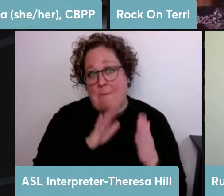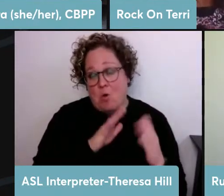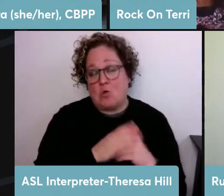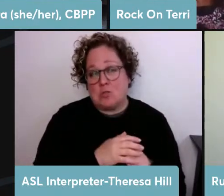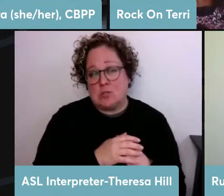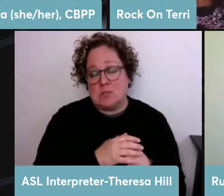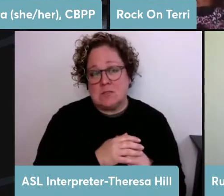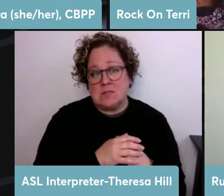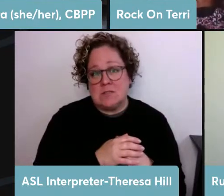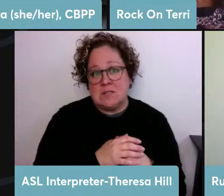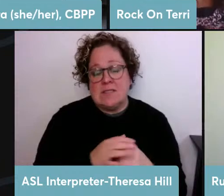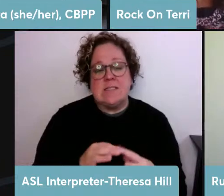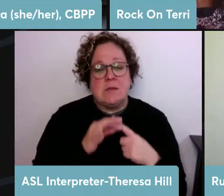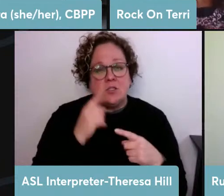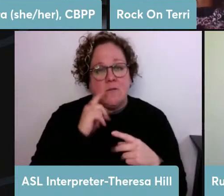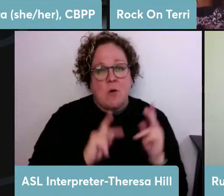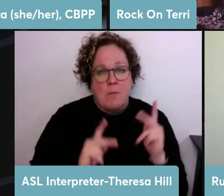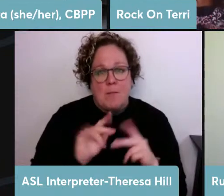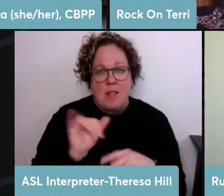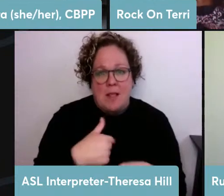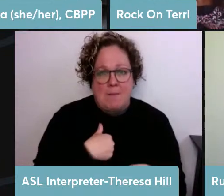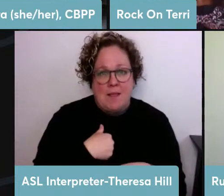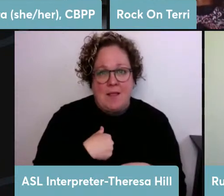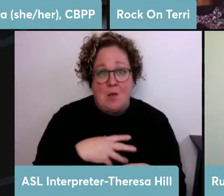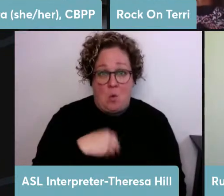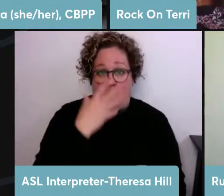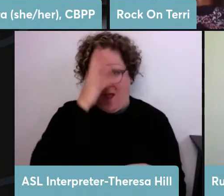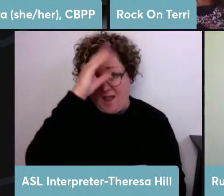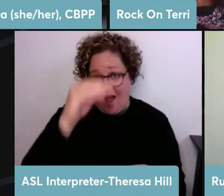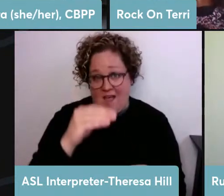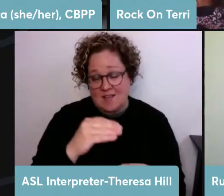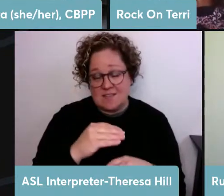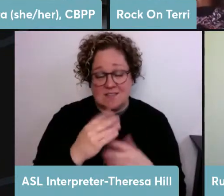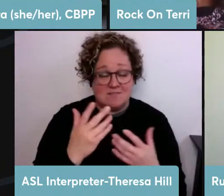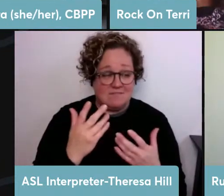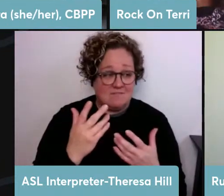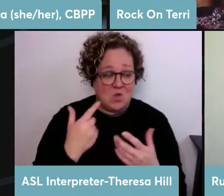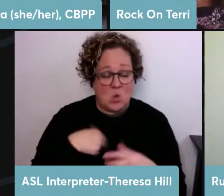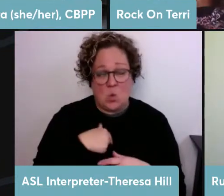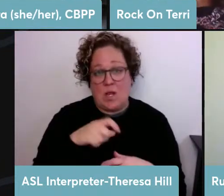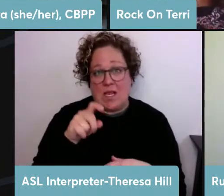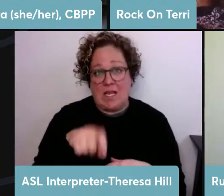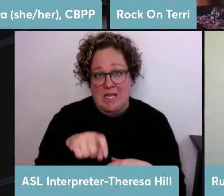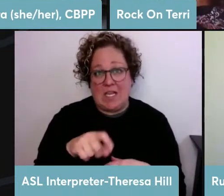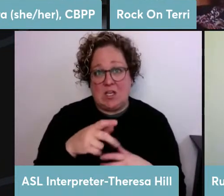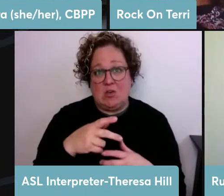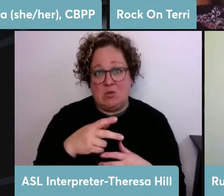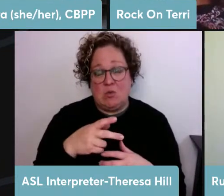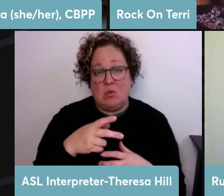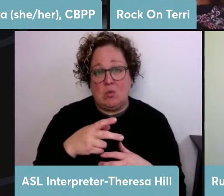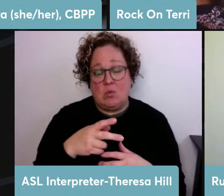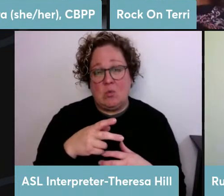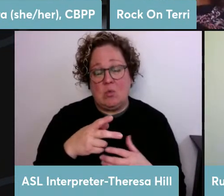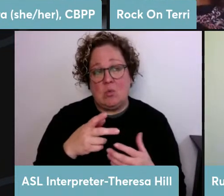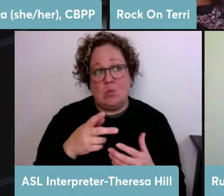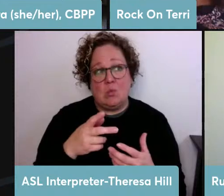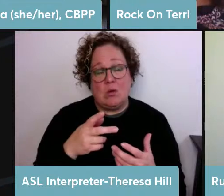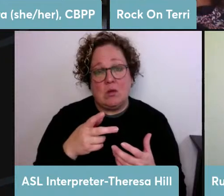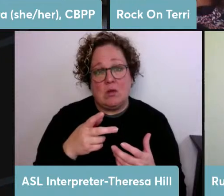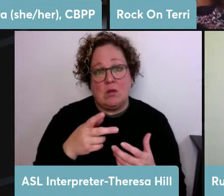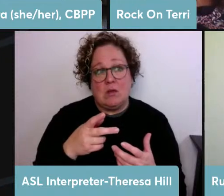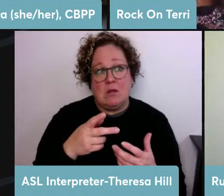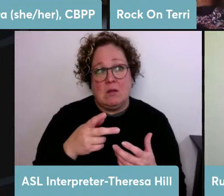people like me, white guys, that, you know, we need to be a lot more